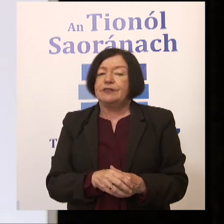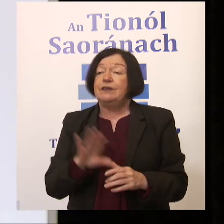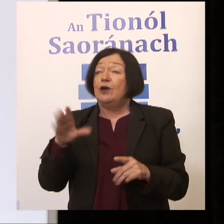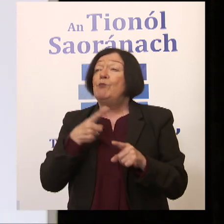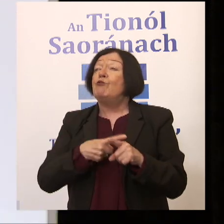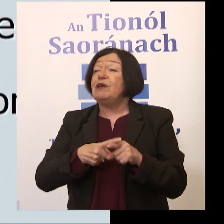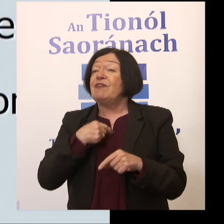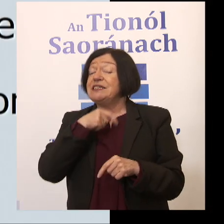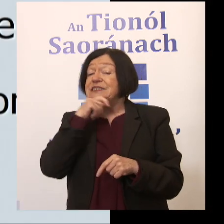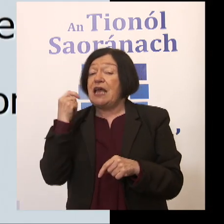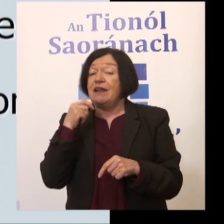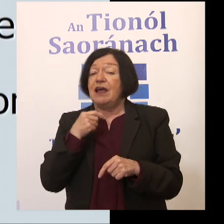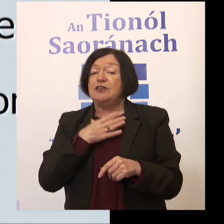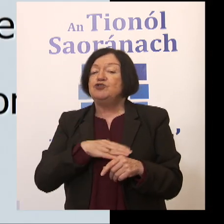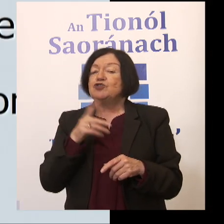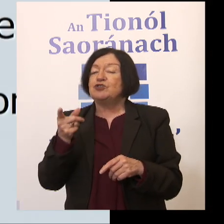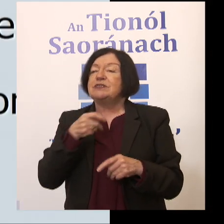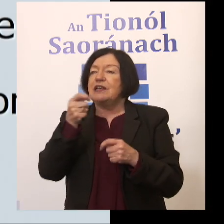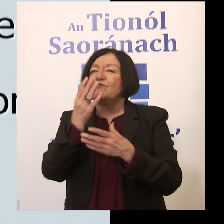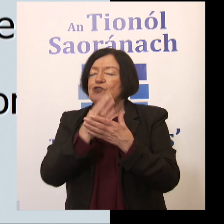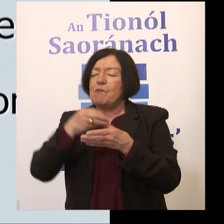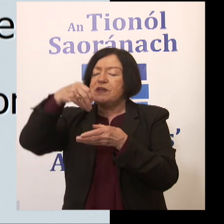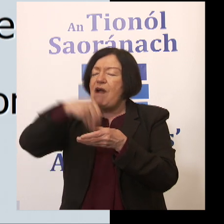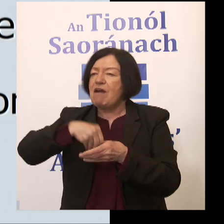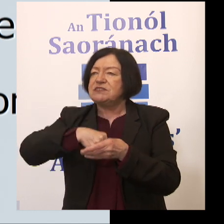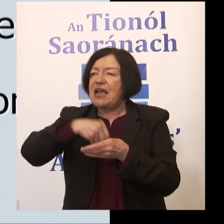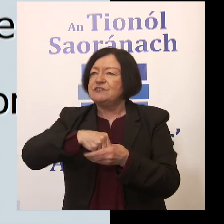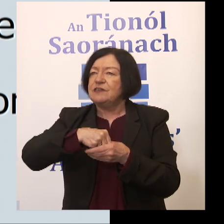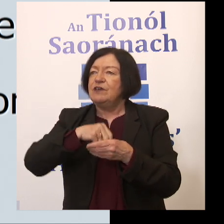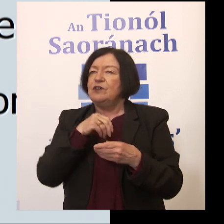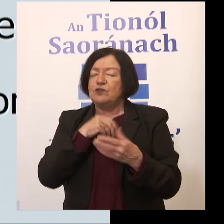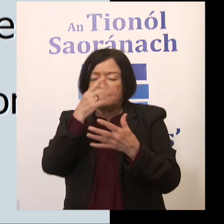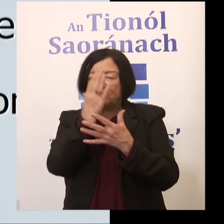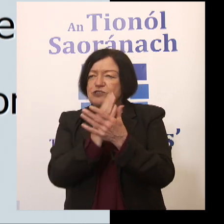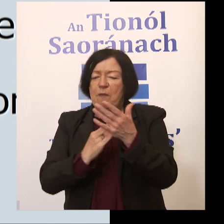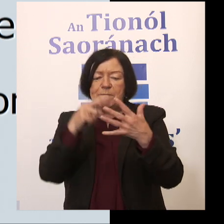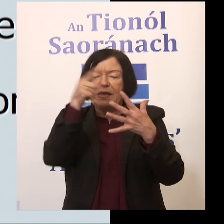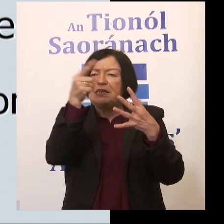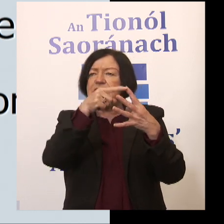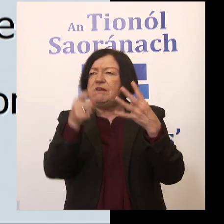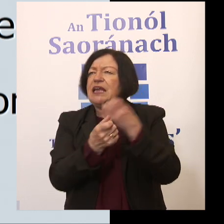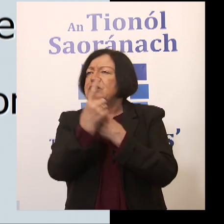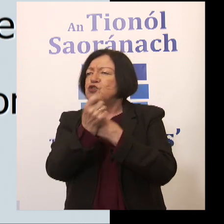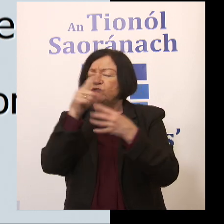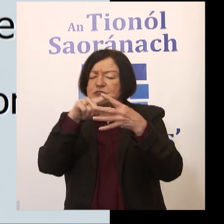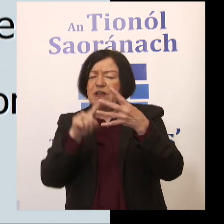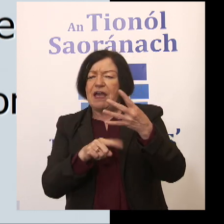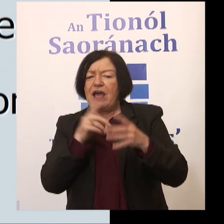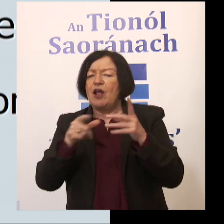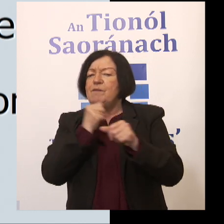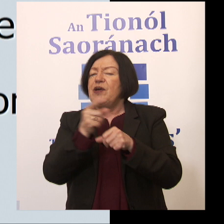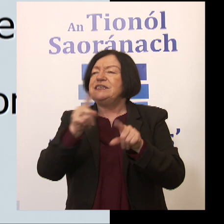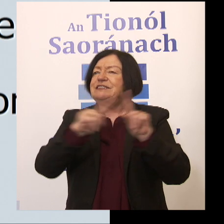Briefly, as I said, I'm going to just try and provide a bit of context to some of these issues and maybe chew over a couple of